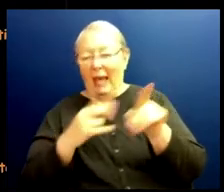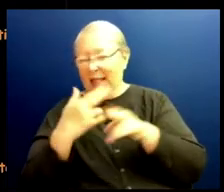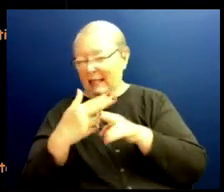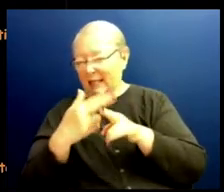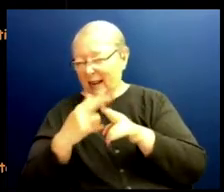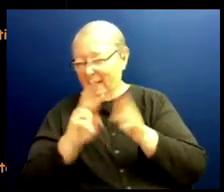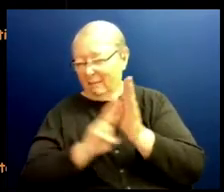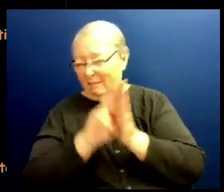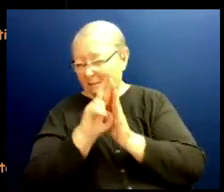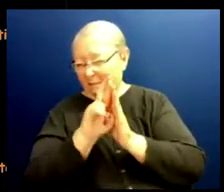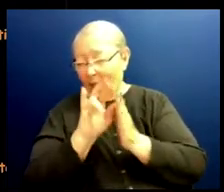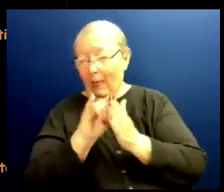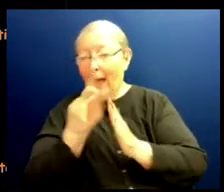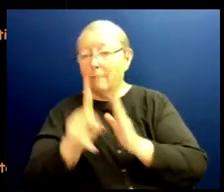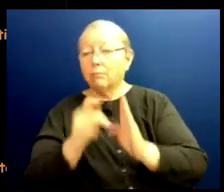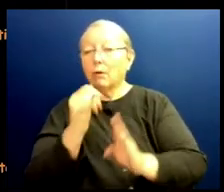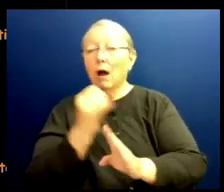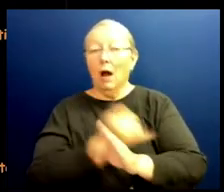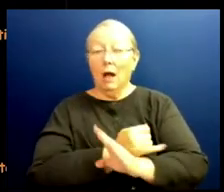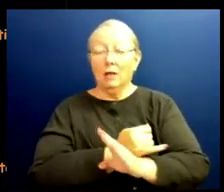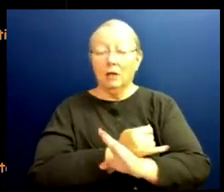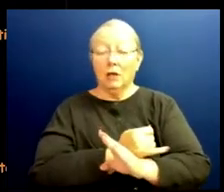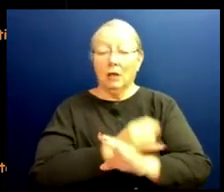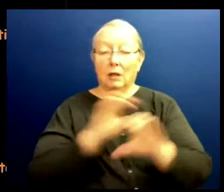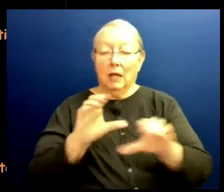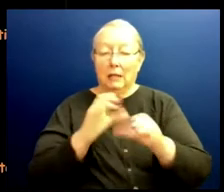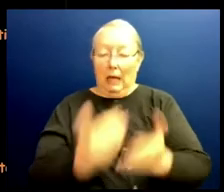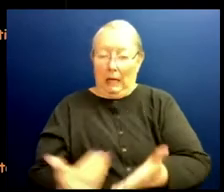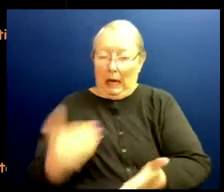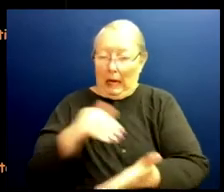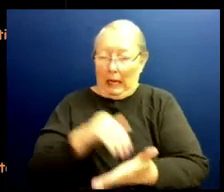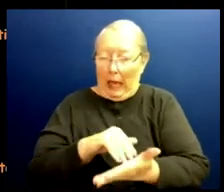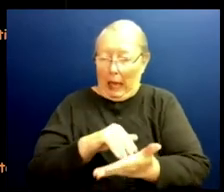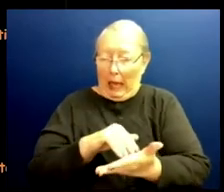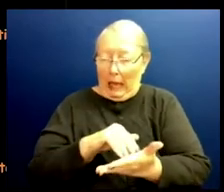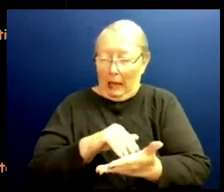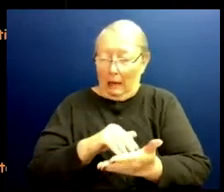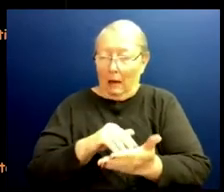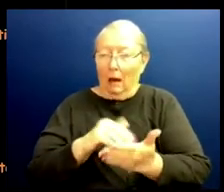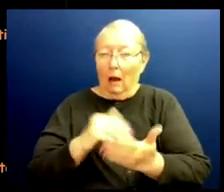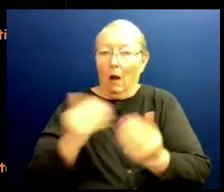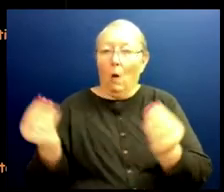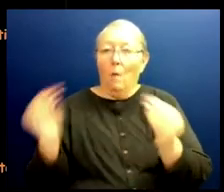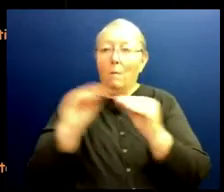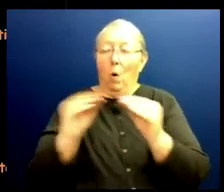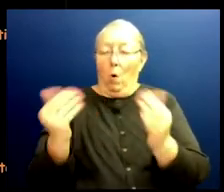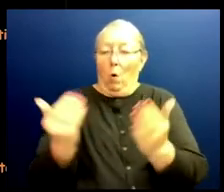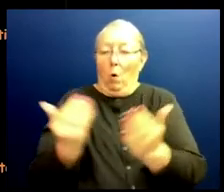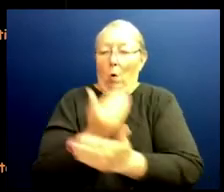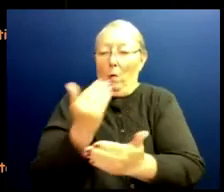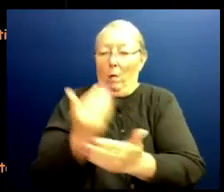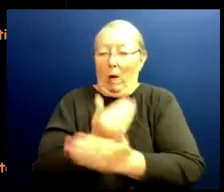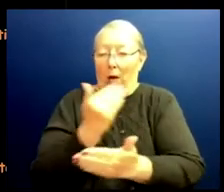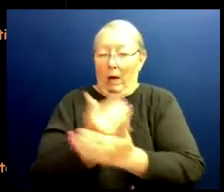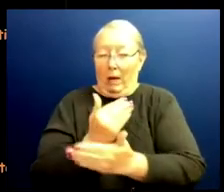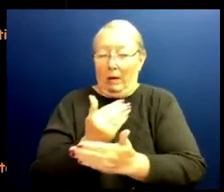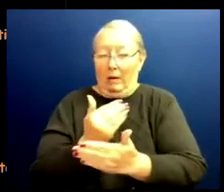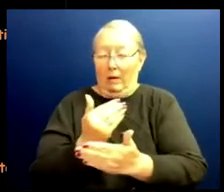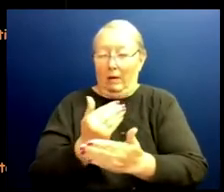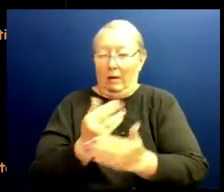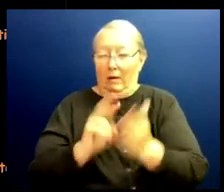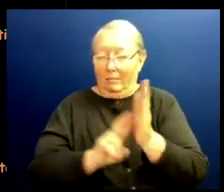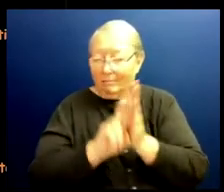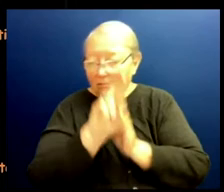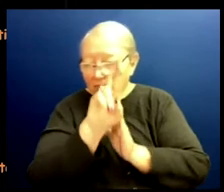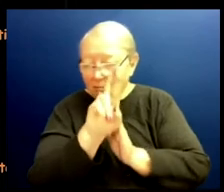project was actually repeated with a more modern instrument more recently, about a decade ago.